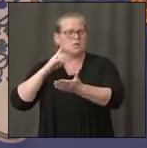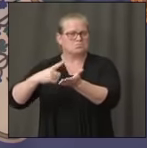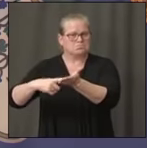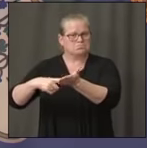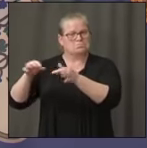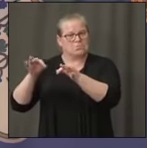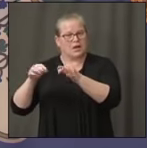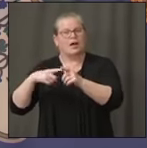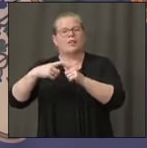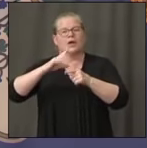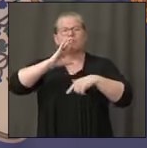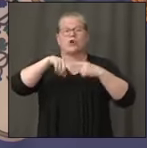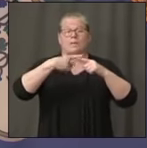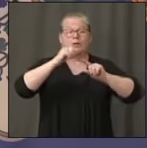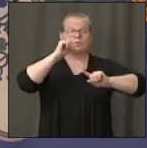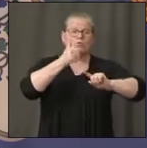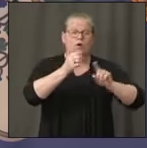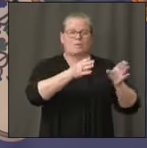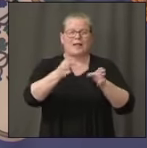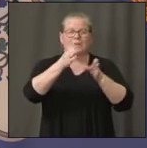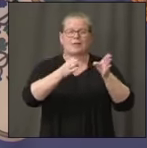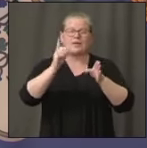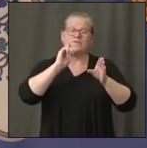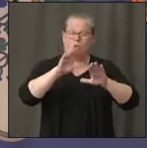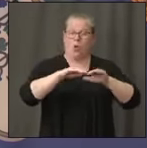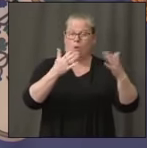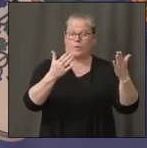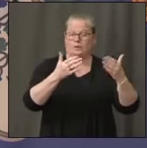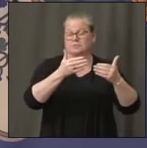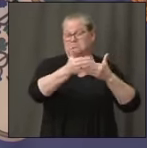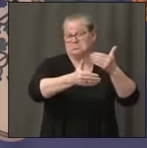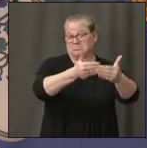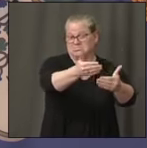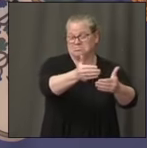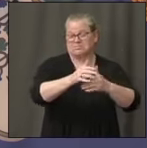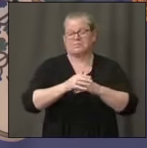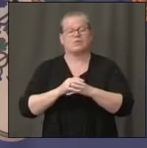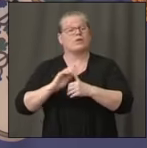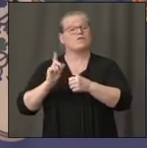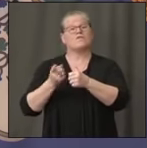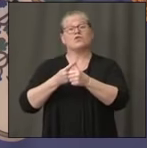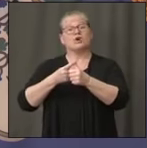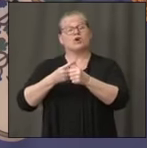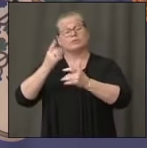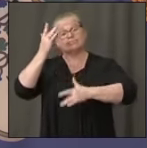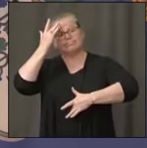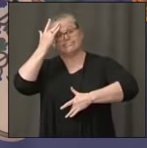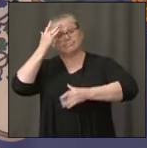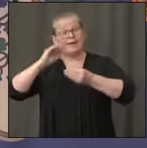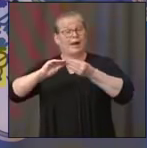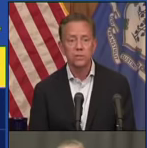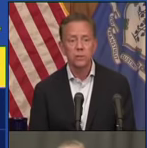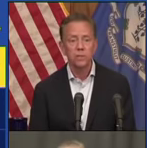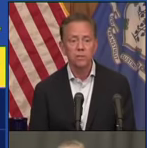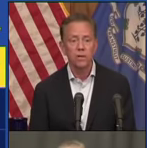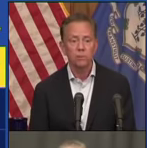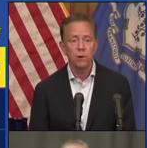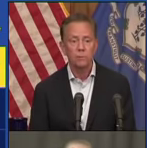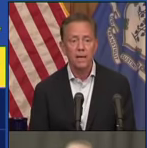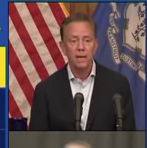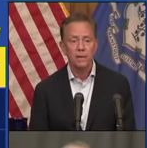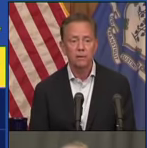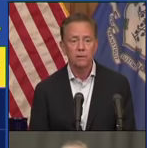events and cycles. First of all, the summary is the trends are all continuing in the